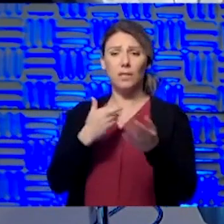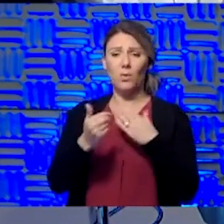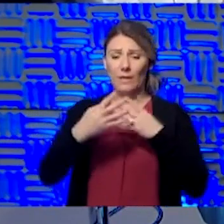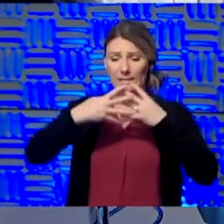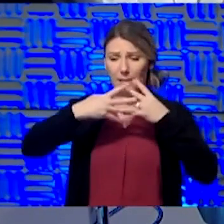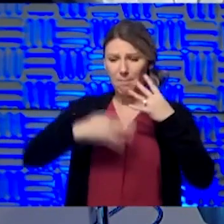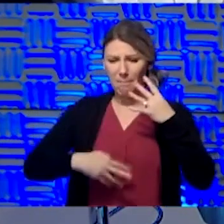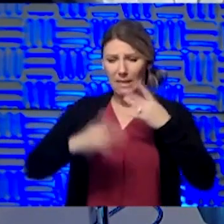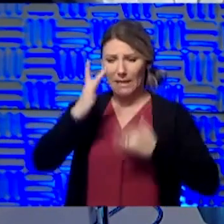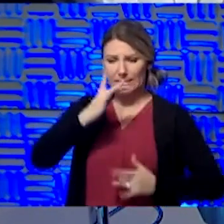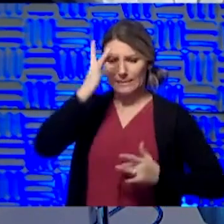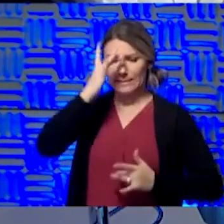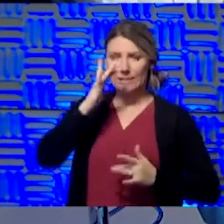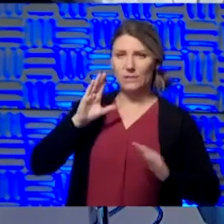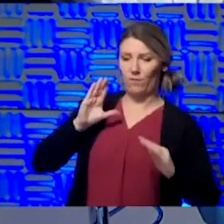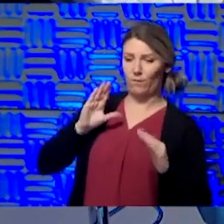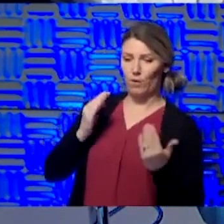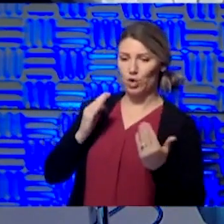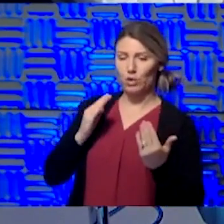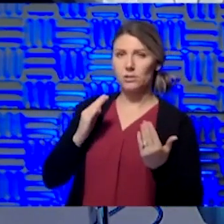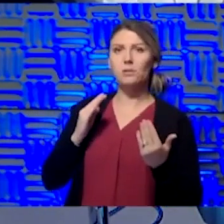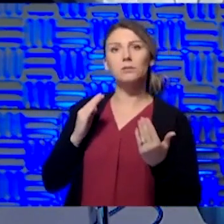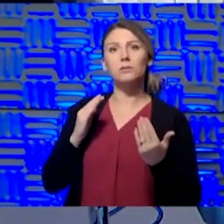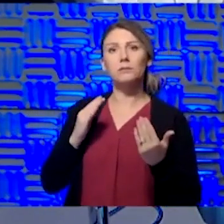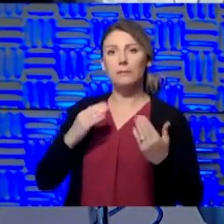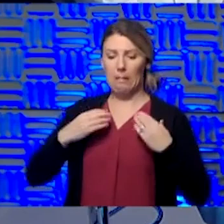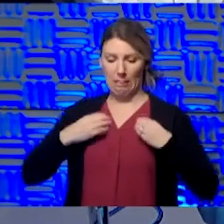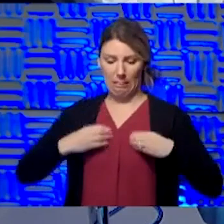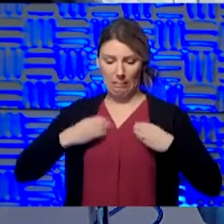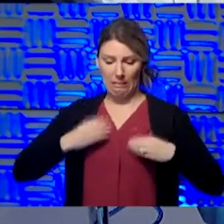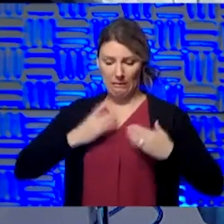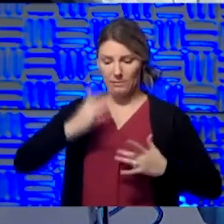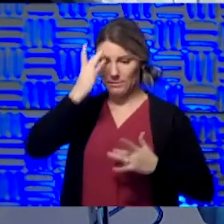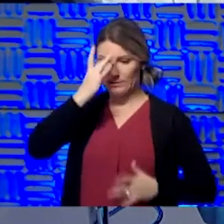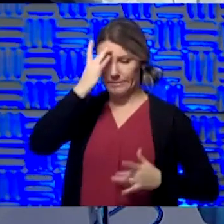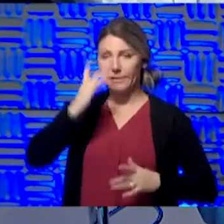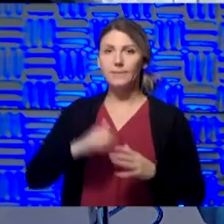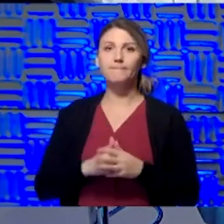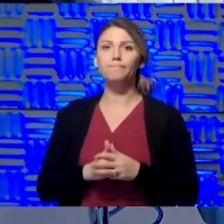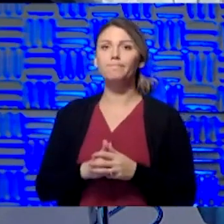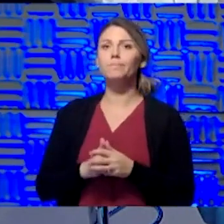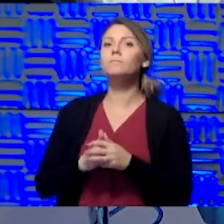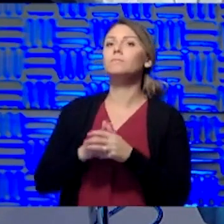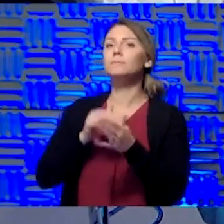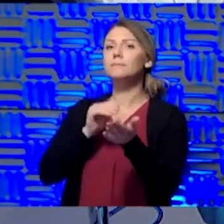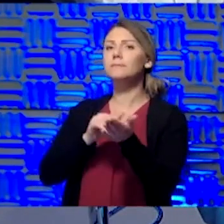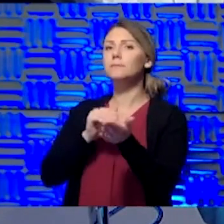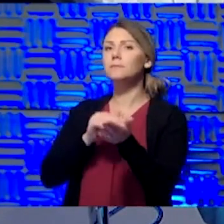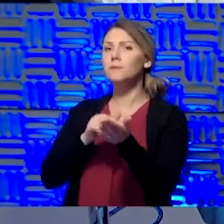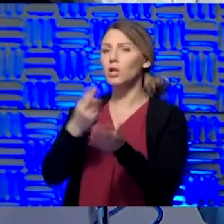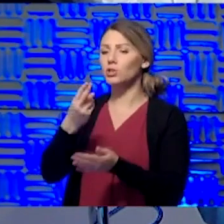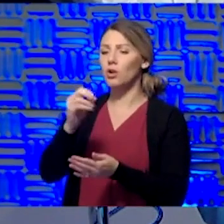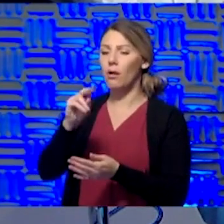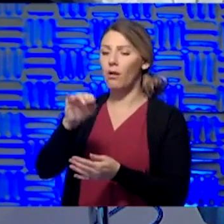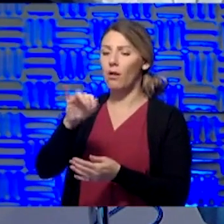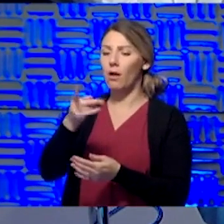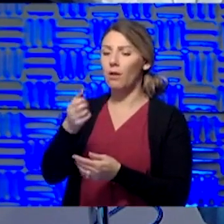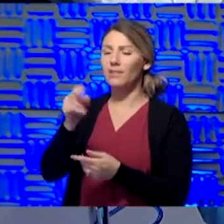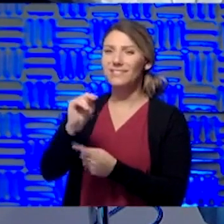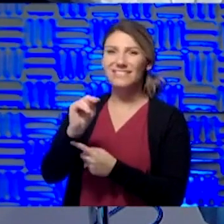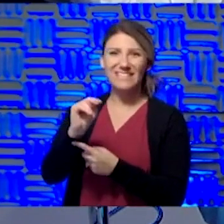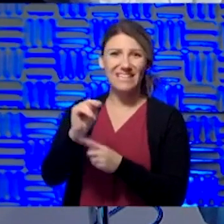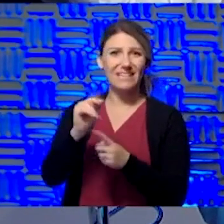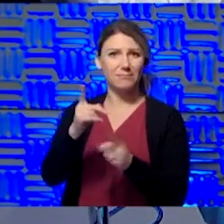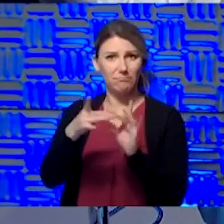disease versus a lung disease, I think, Dr. Hawkinson made a point a moment ago that it's tropism,